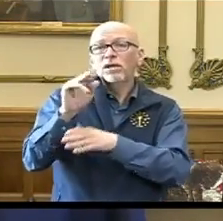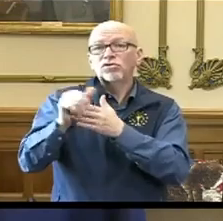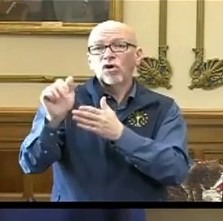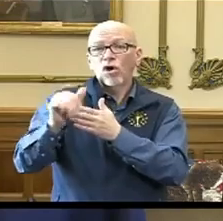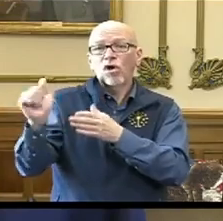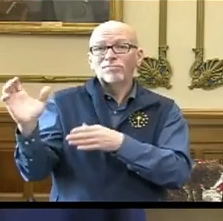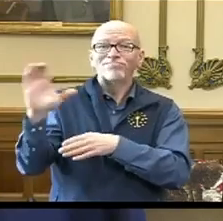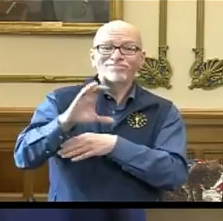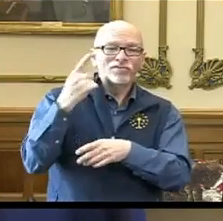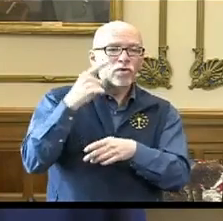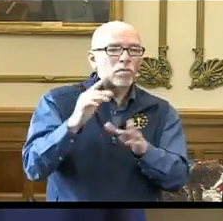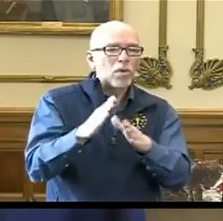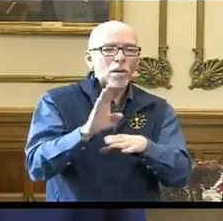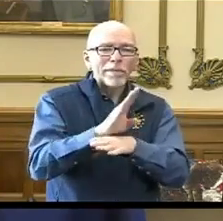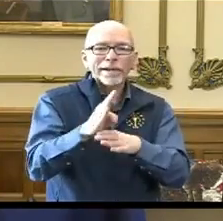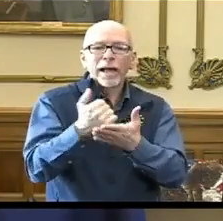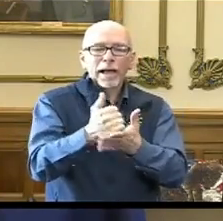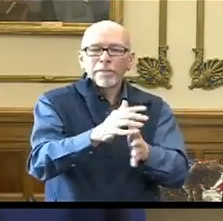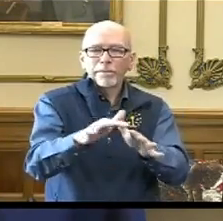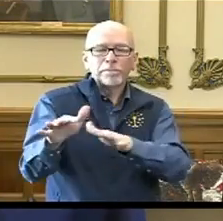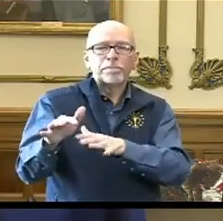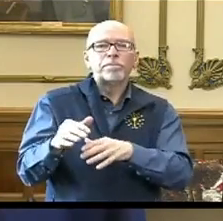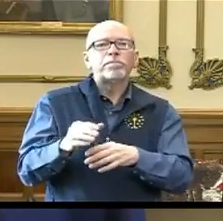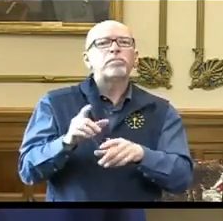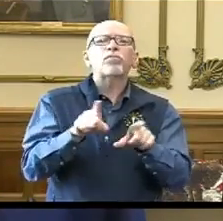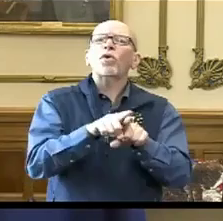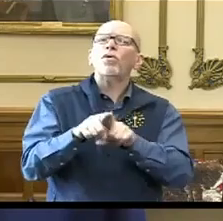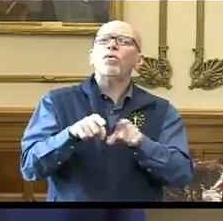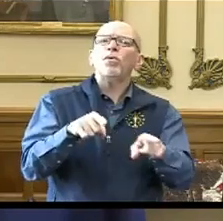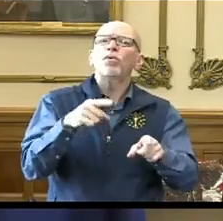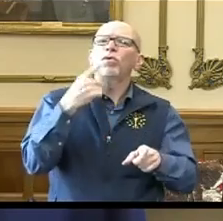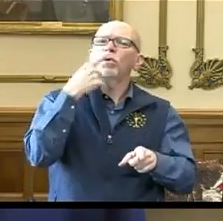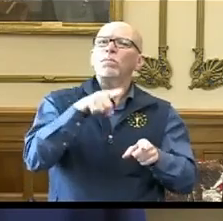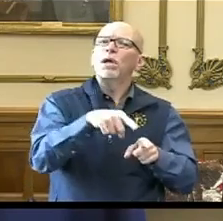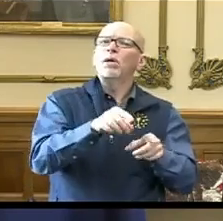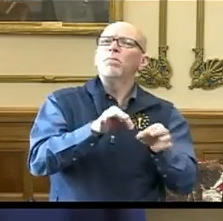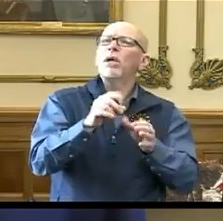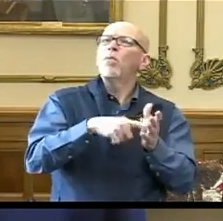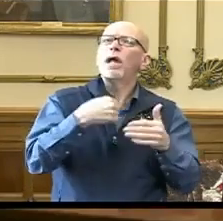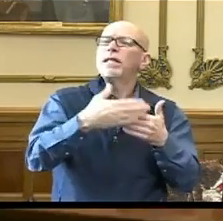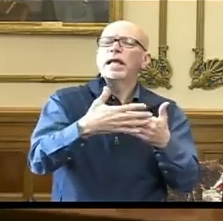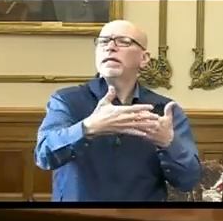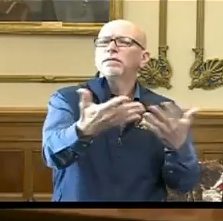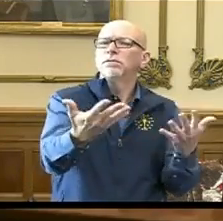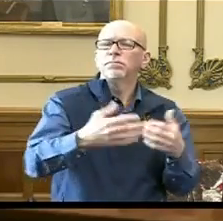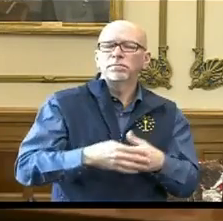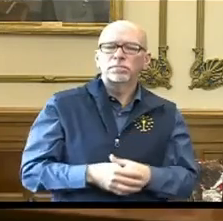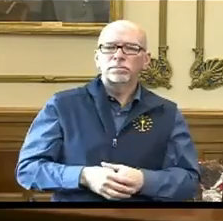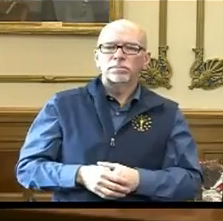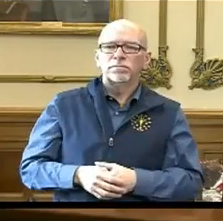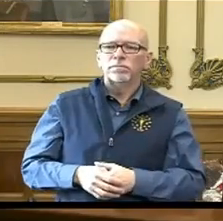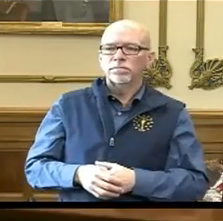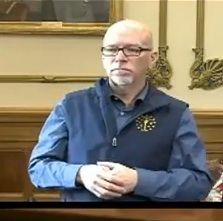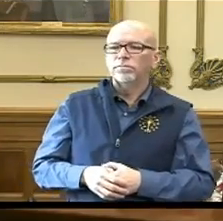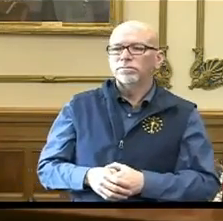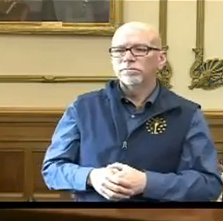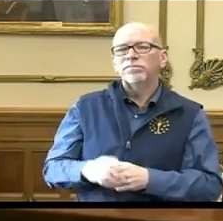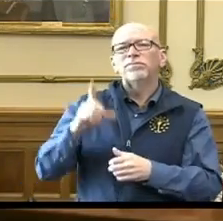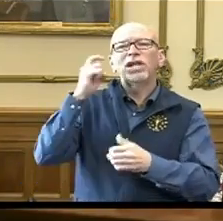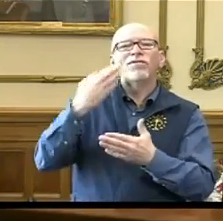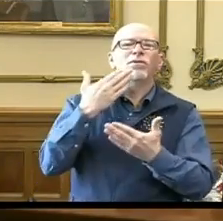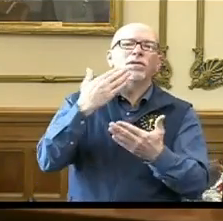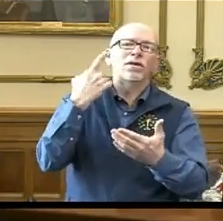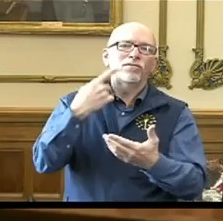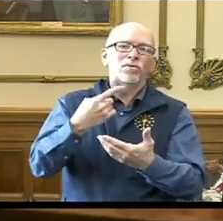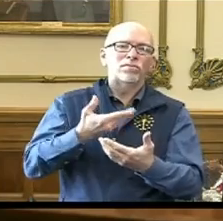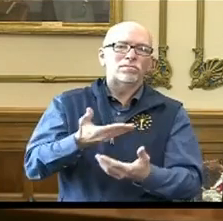towards small business help, but also what's next. Well, Governor, good to be on,